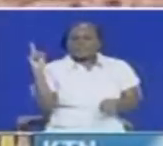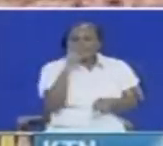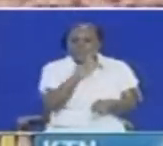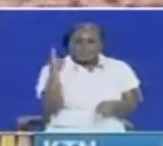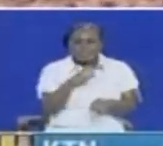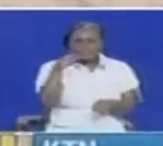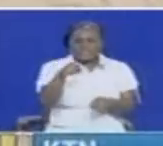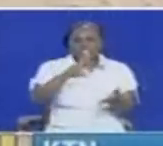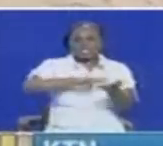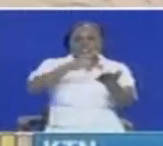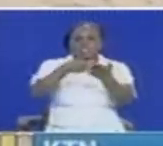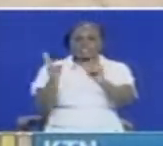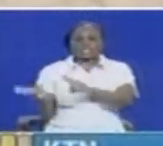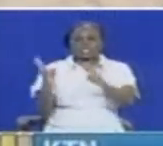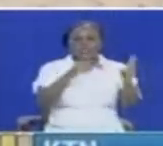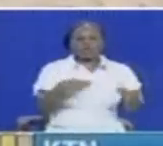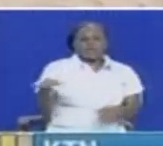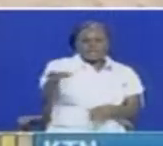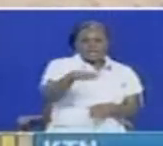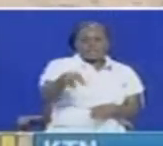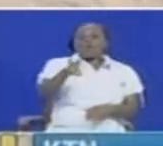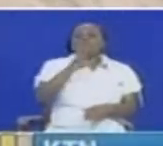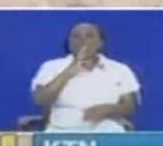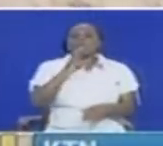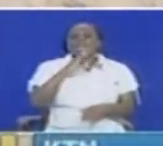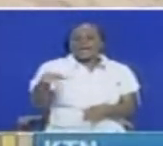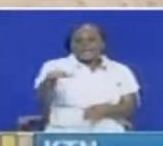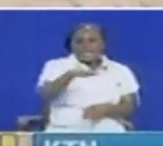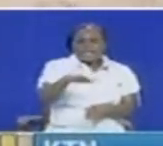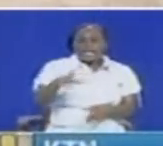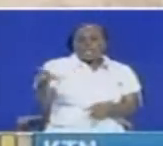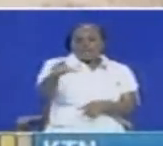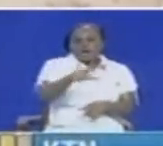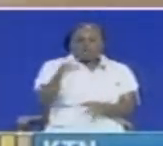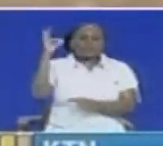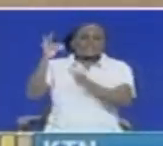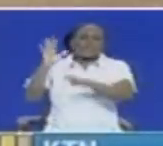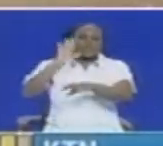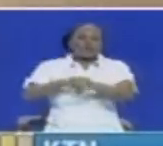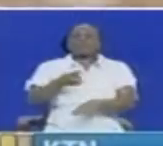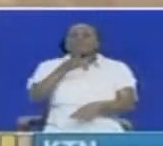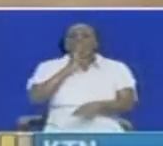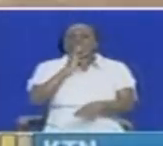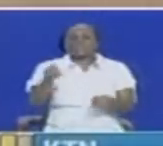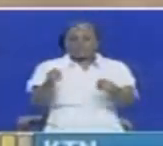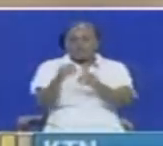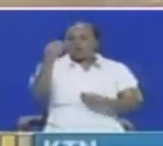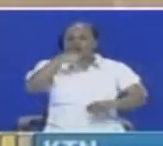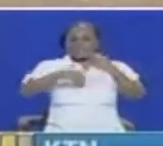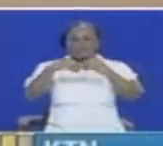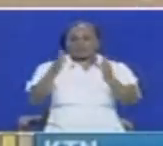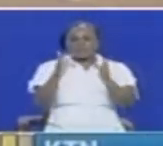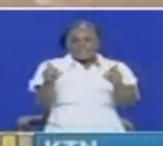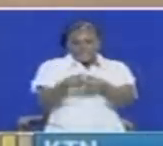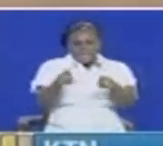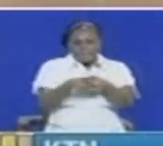natural resources. This area is a water trap which locals depend on for domestic consumption and for their livestock. The